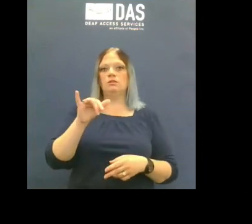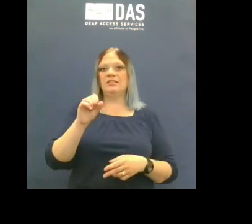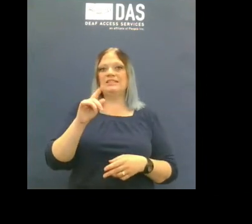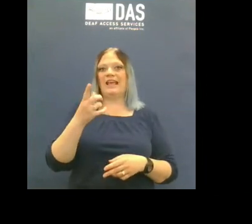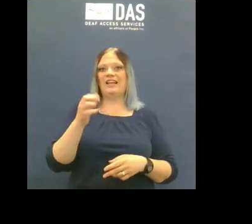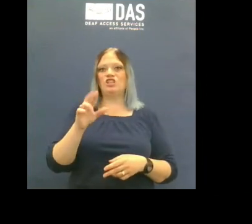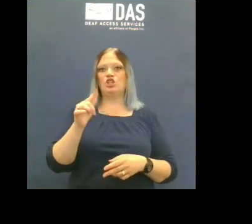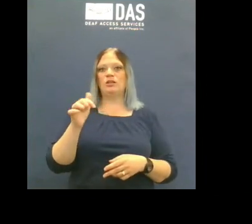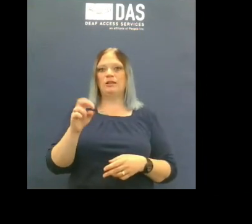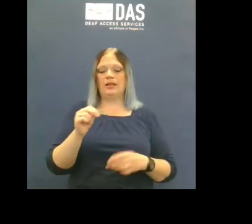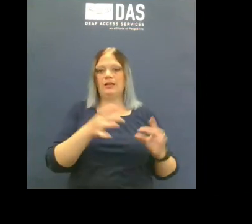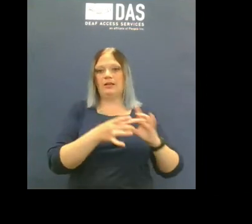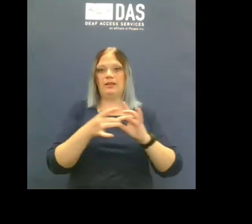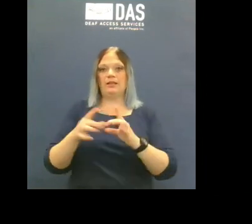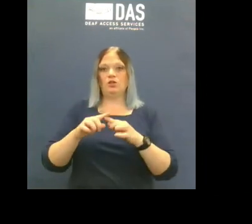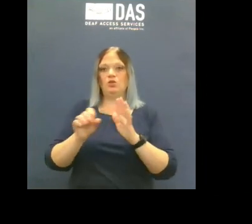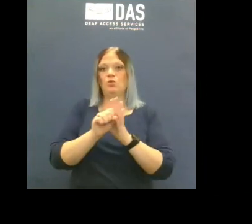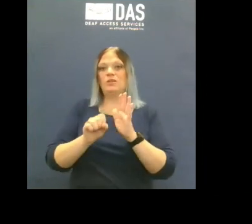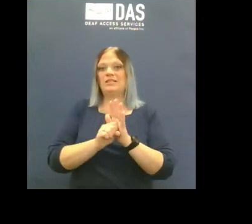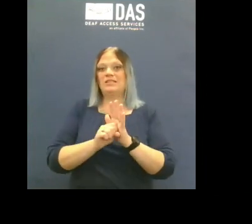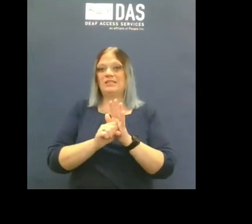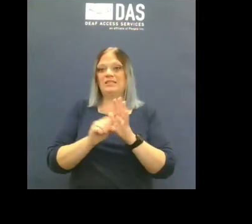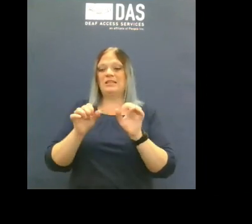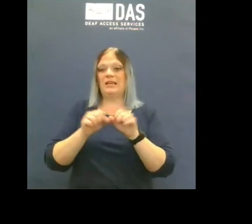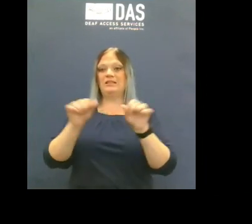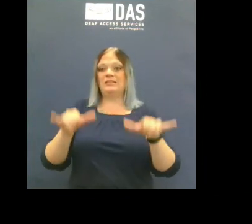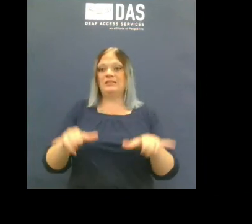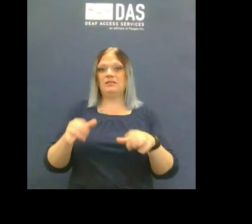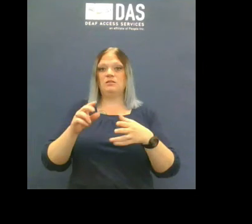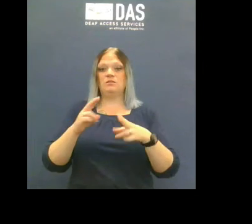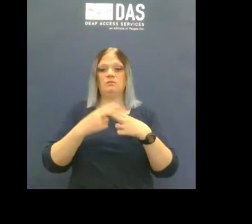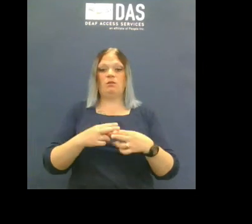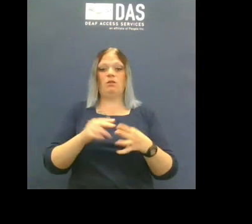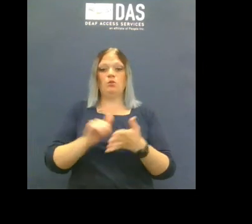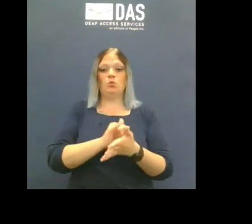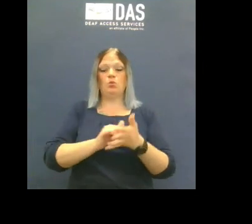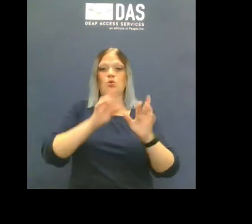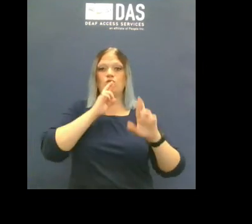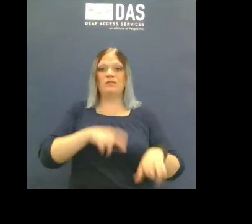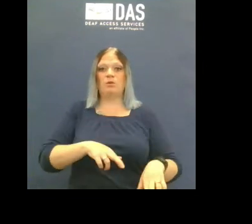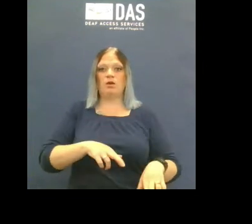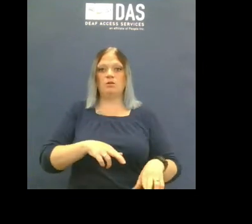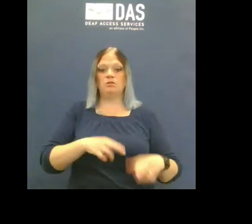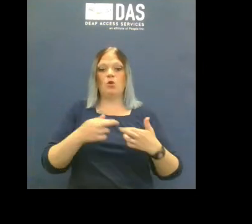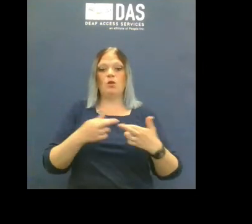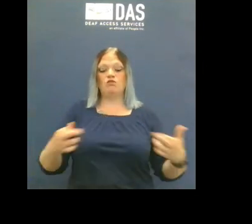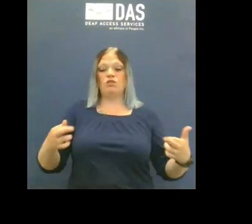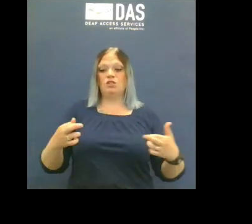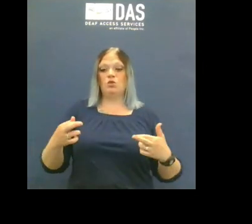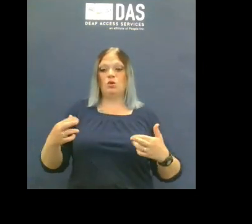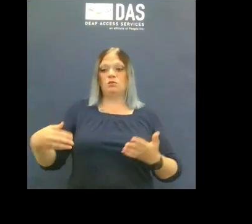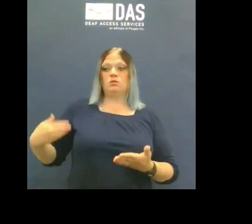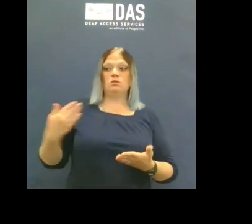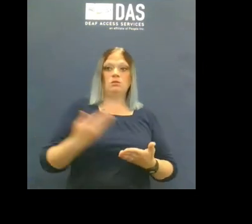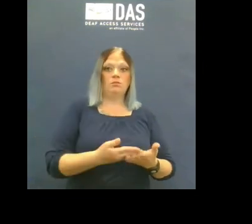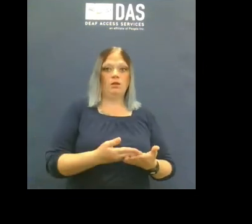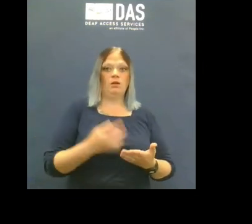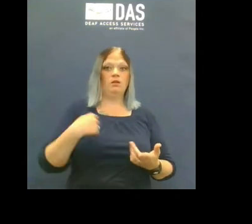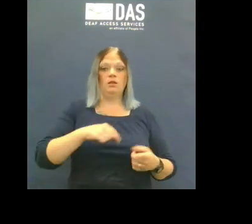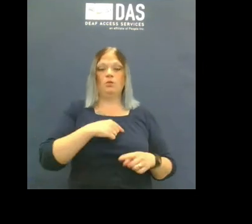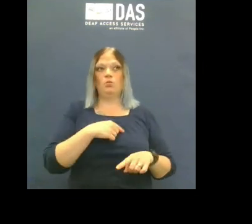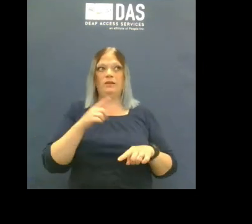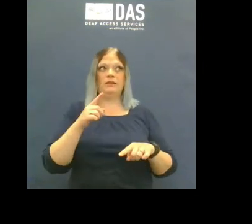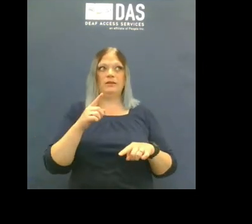also then linked to a statewide system, which is called New York Responds, so that as resources come in and we cannot maybe